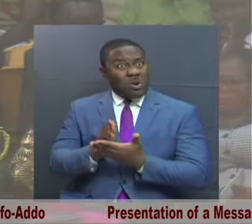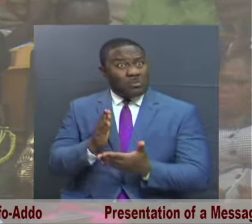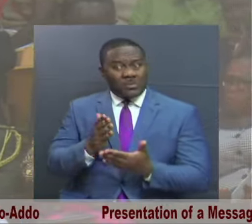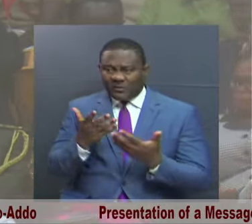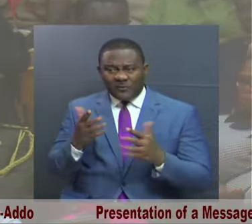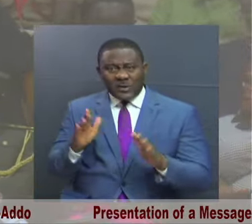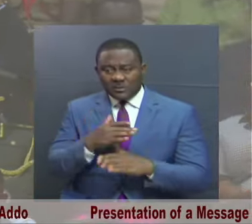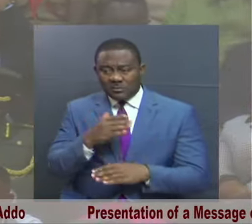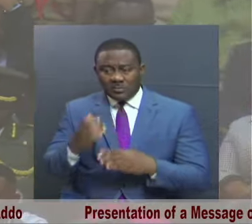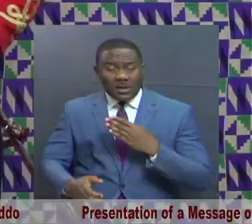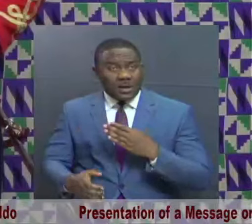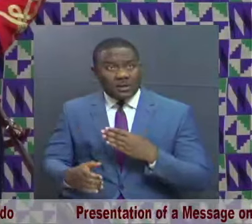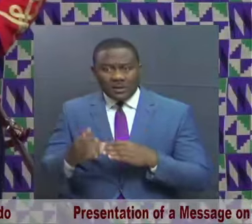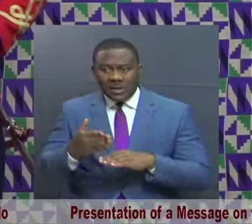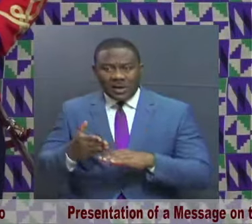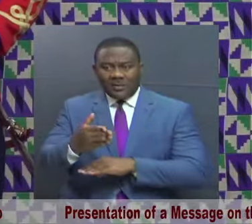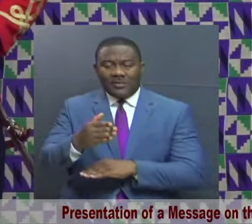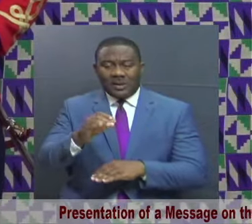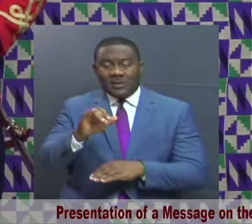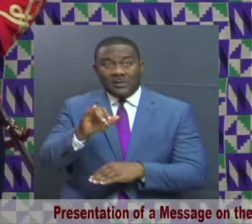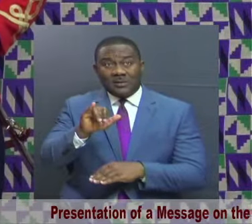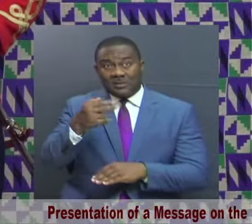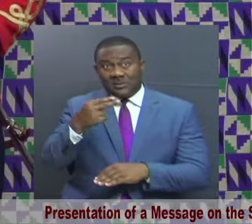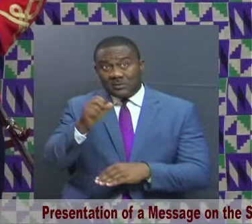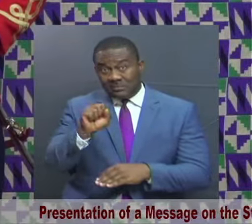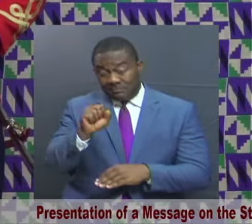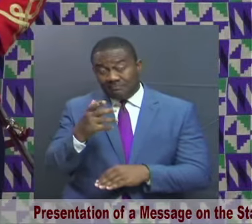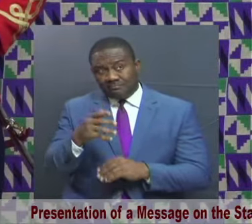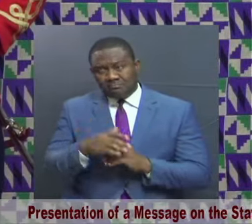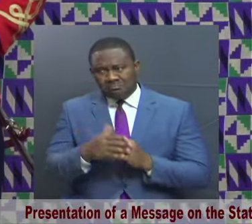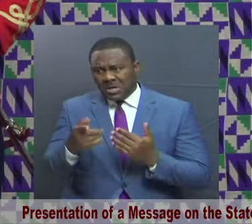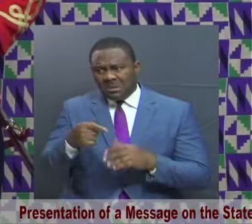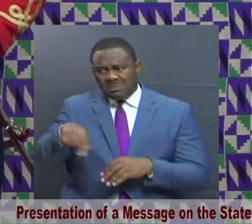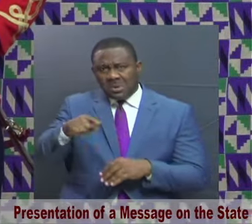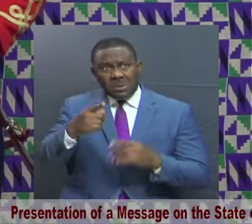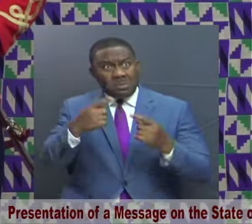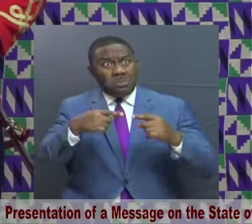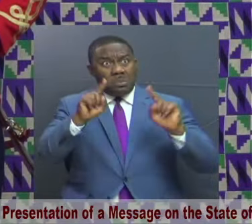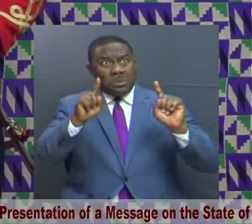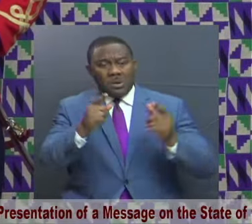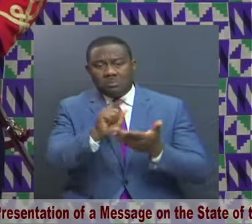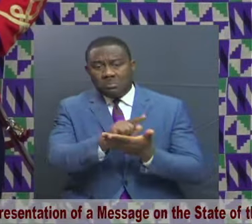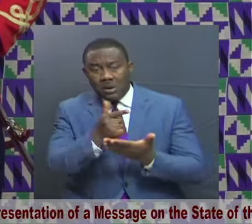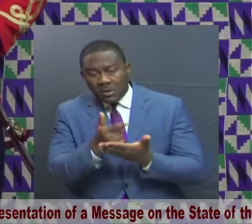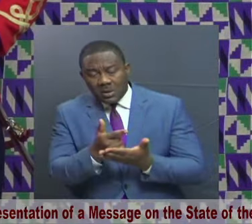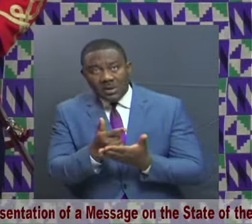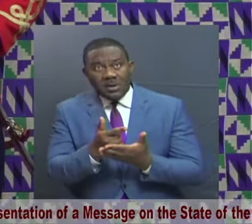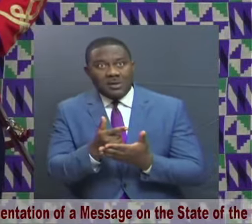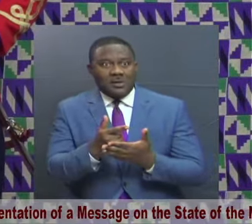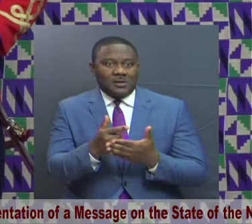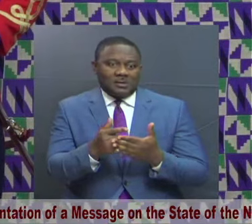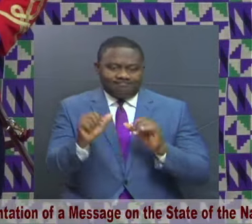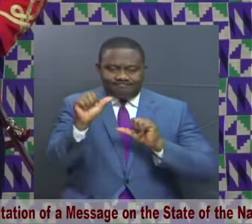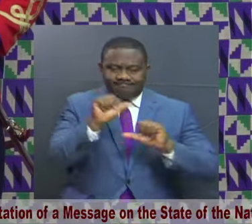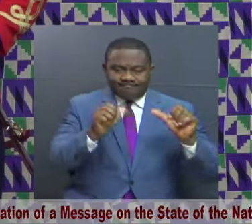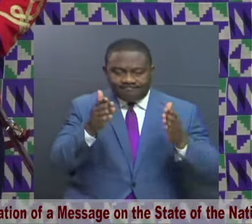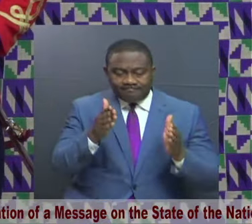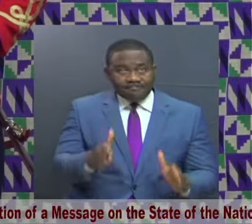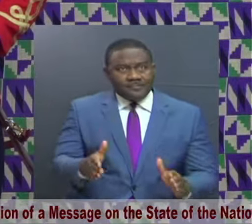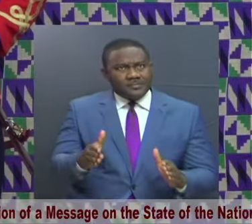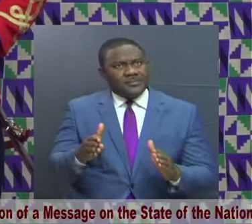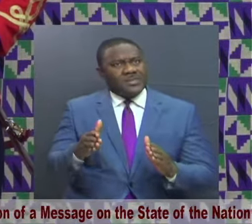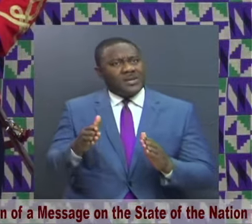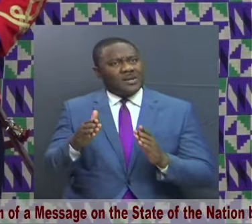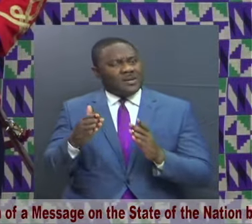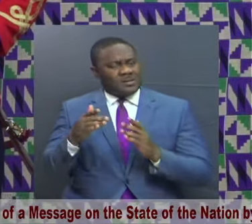know we will get more Engineers doctors Architects scientists writers and Poets out of the increased numbers of